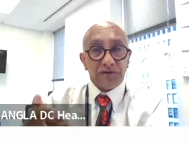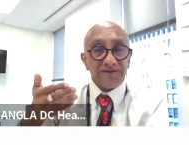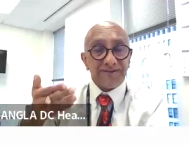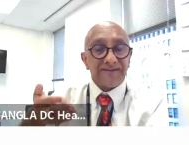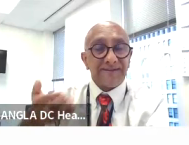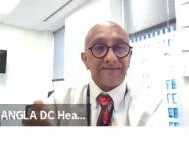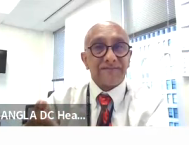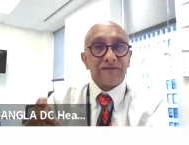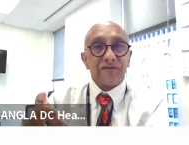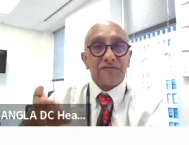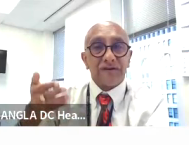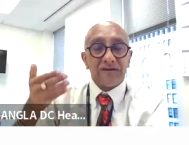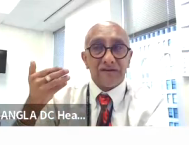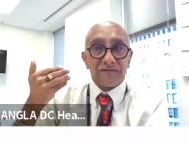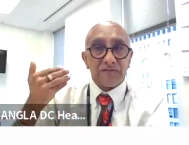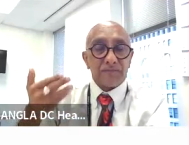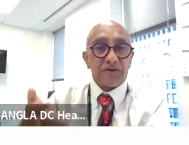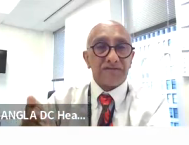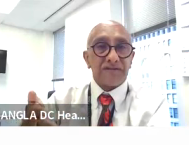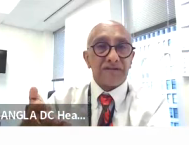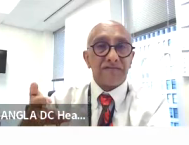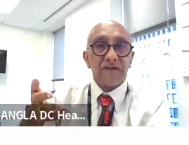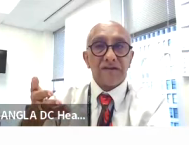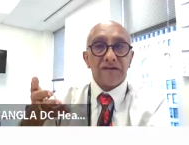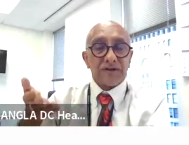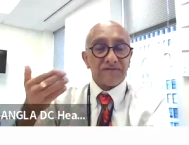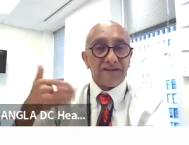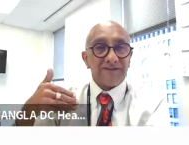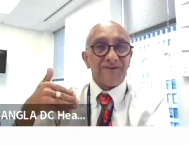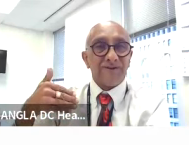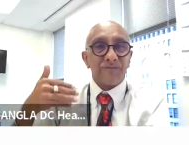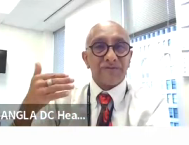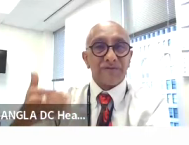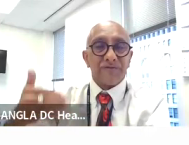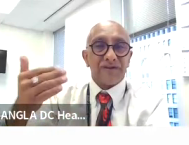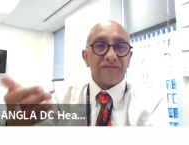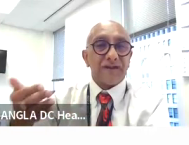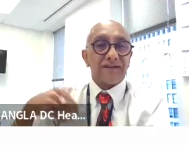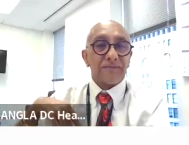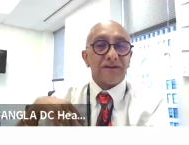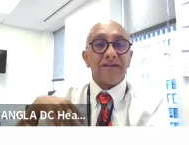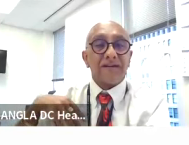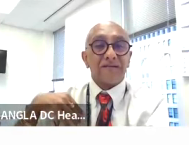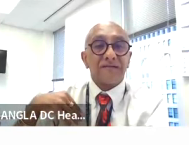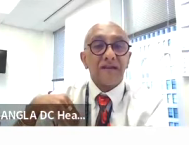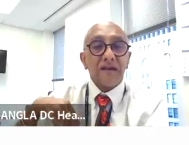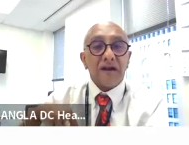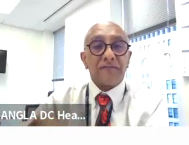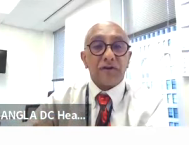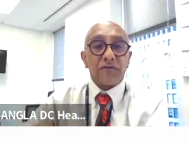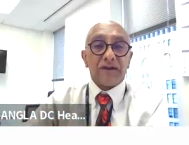very important. You get tested for COVID. If you are positive, you want to stay at home so you don't infect anybody